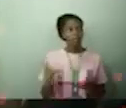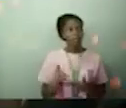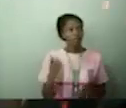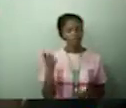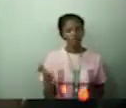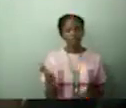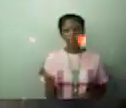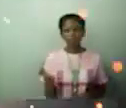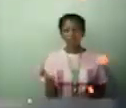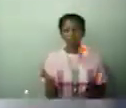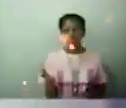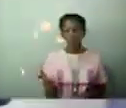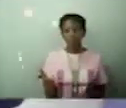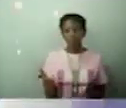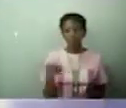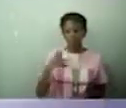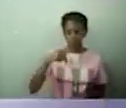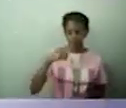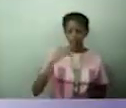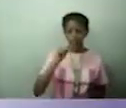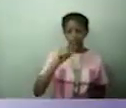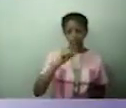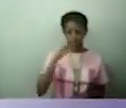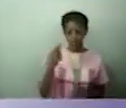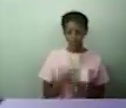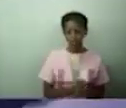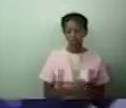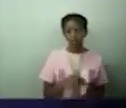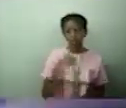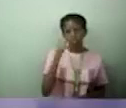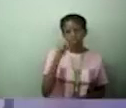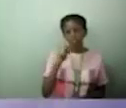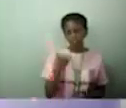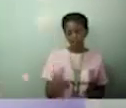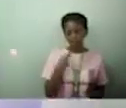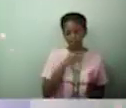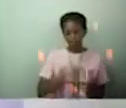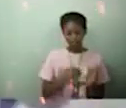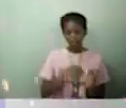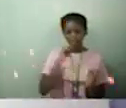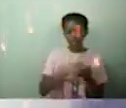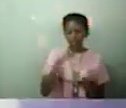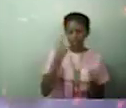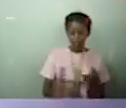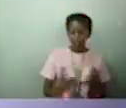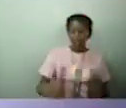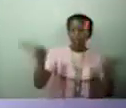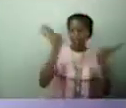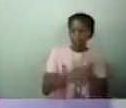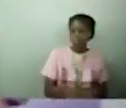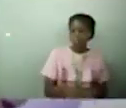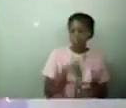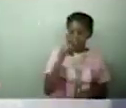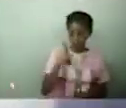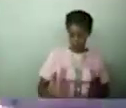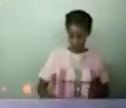philosophy. There's a philosophy called existentialism. It says that what is really important is you, and that you will live and